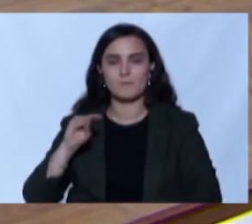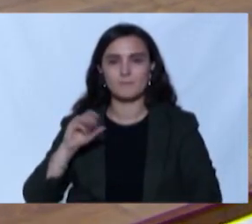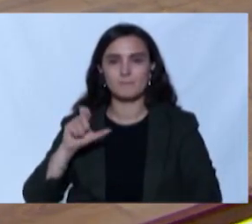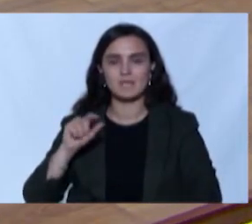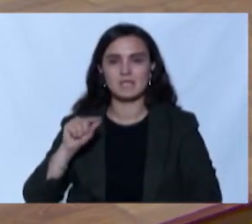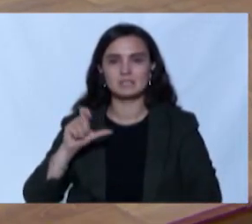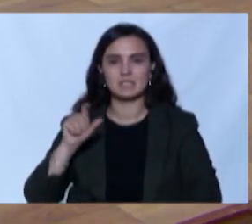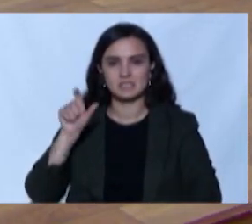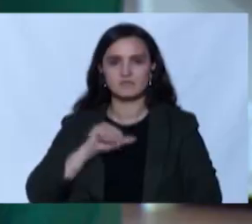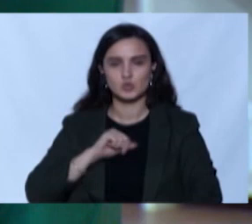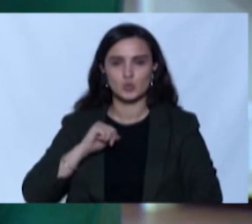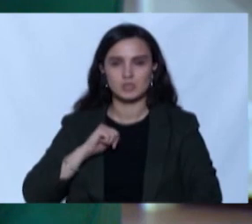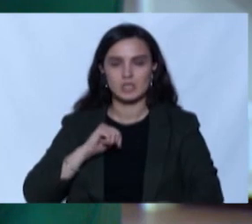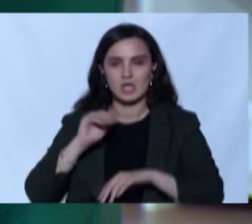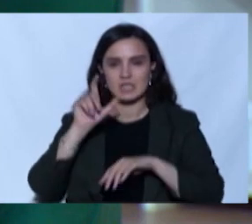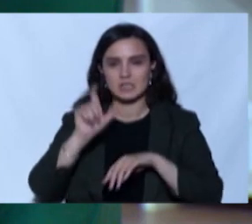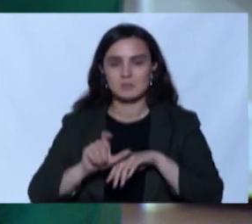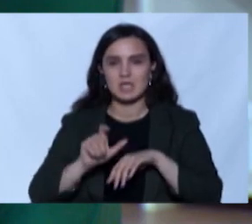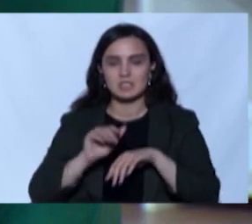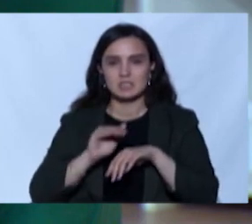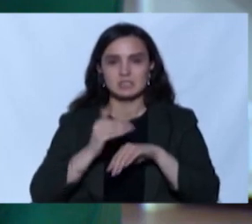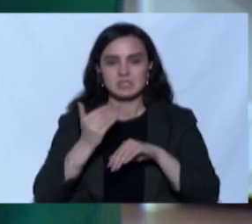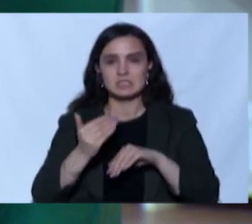who created humankind, he